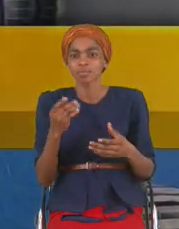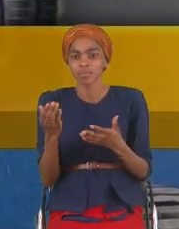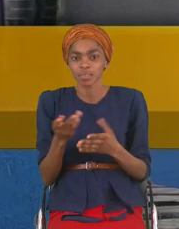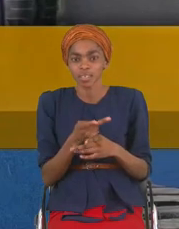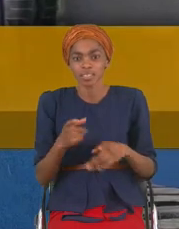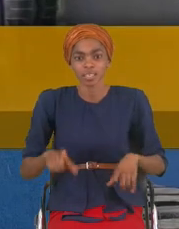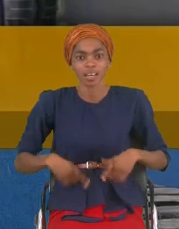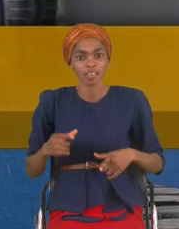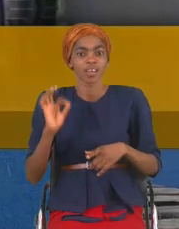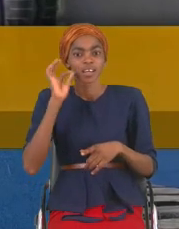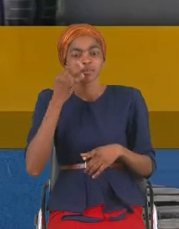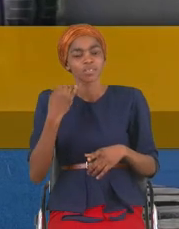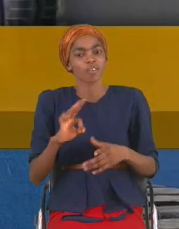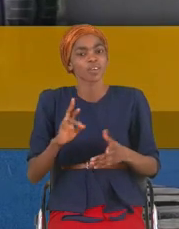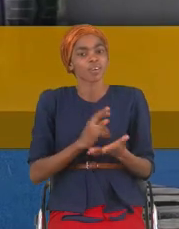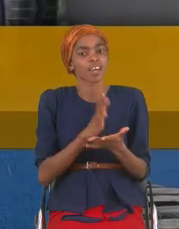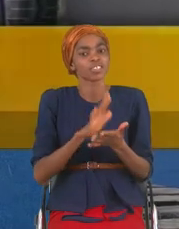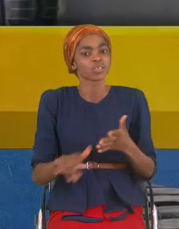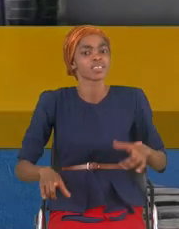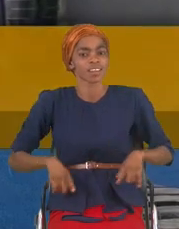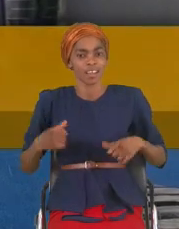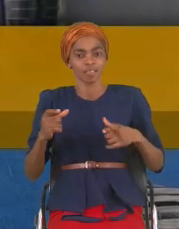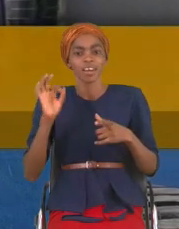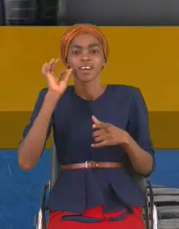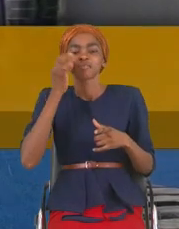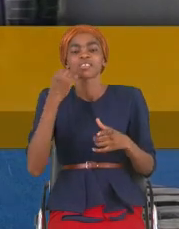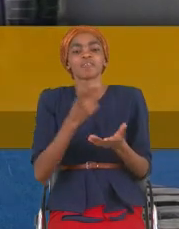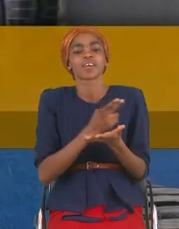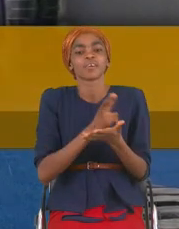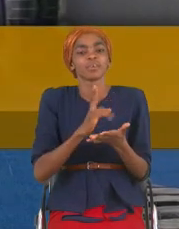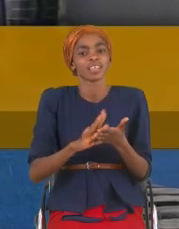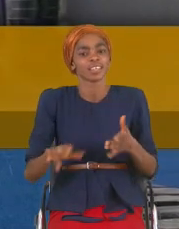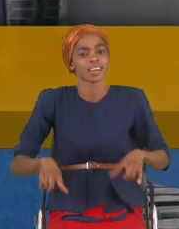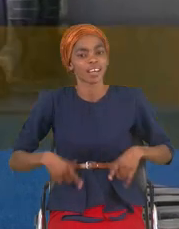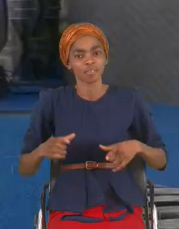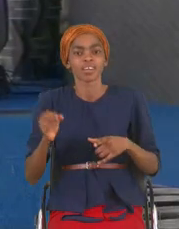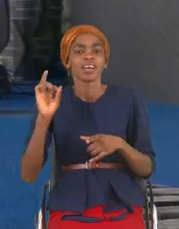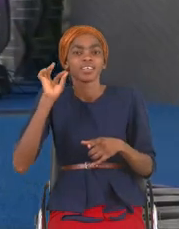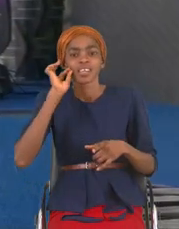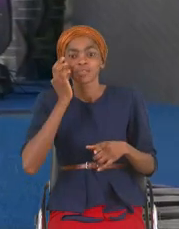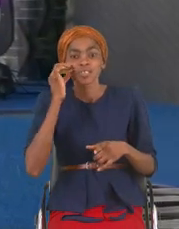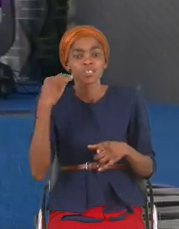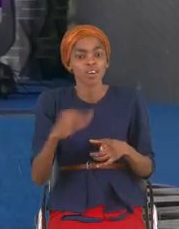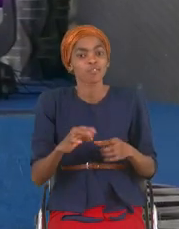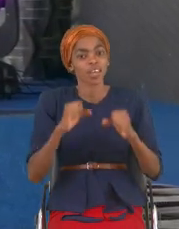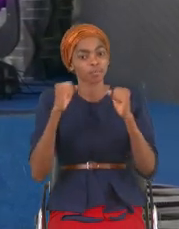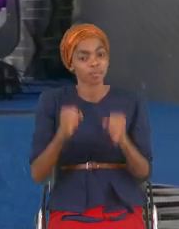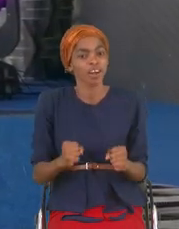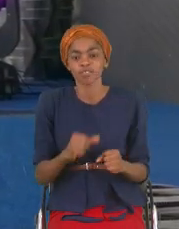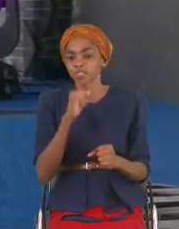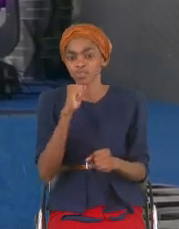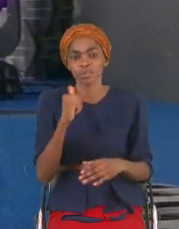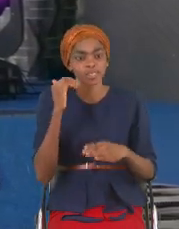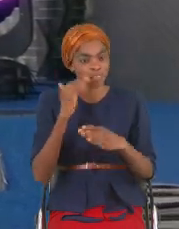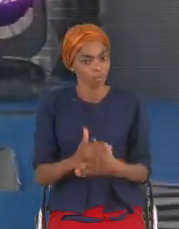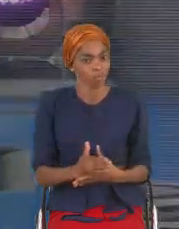of a righteous life, the fruit of a holy life, the fruit of a powerful, irresistible life.